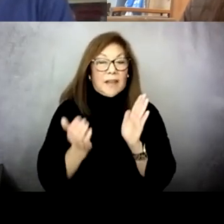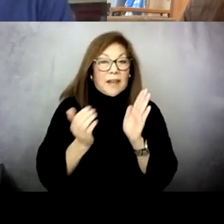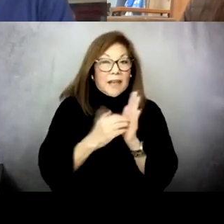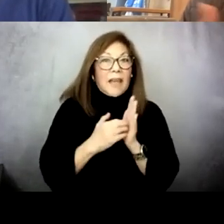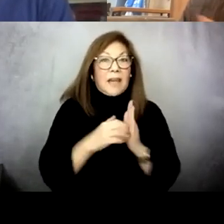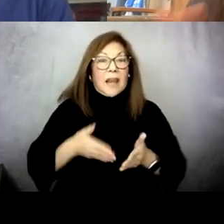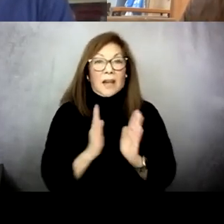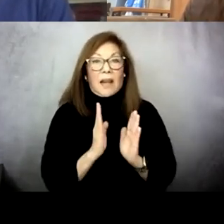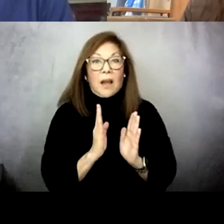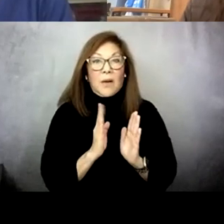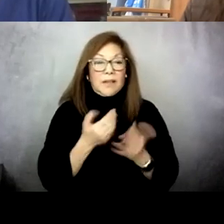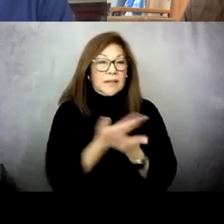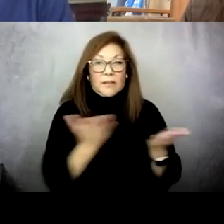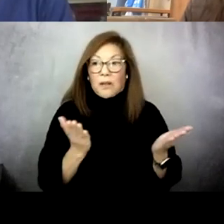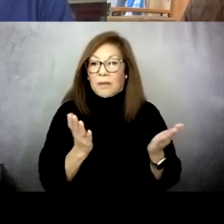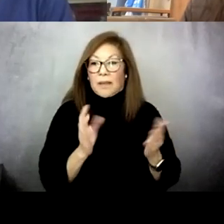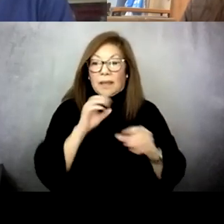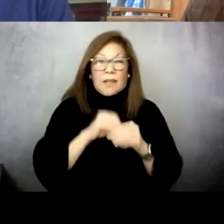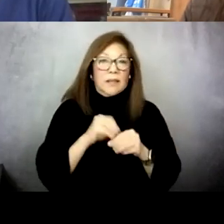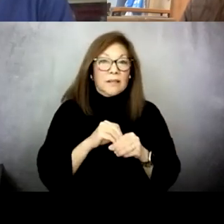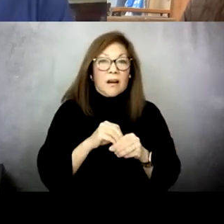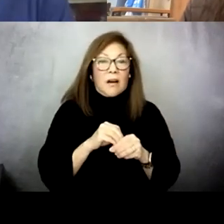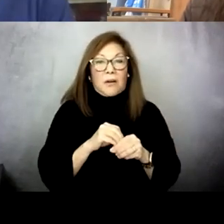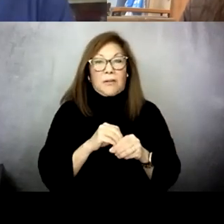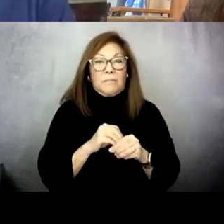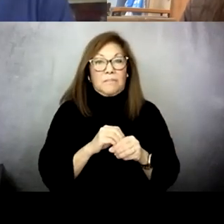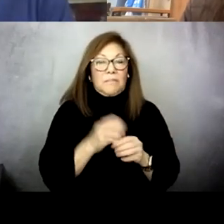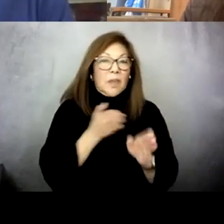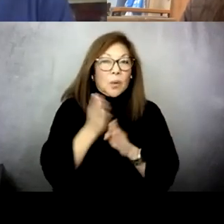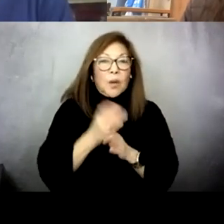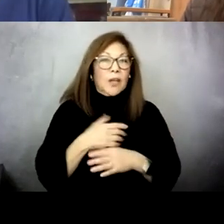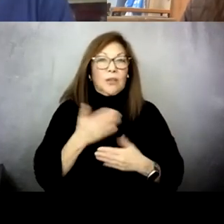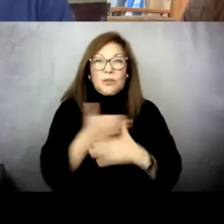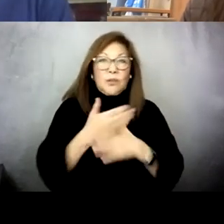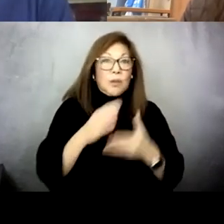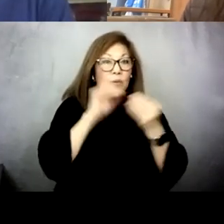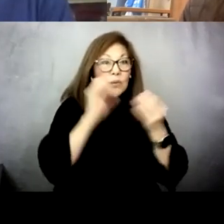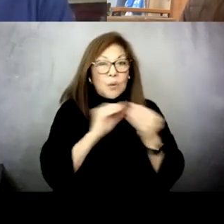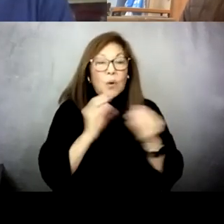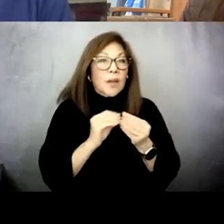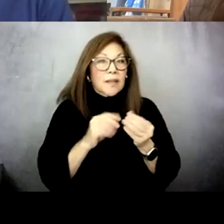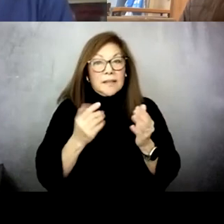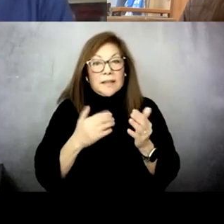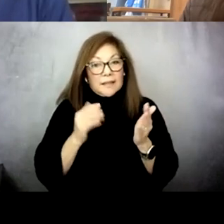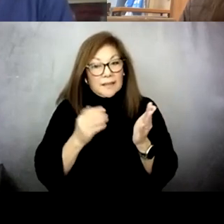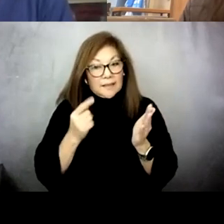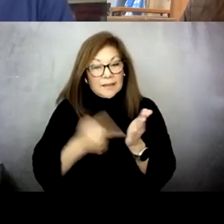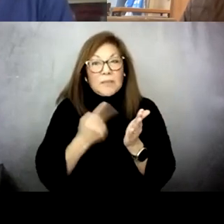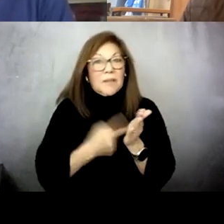us and everybody among our freelance network to have that platform to share stories that go often missing,